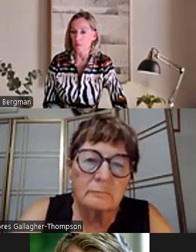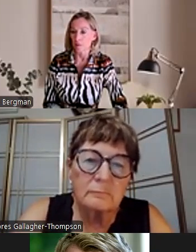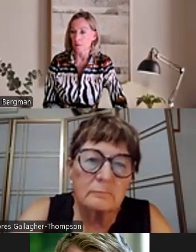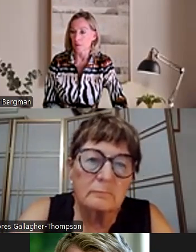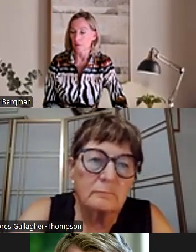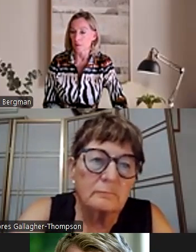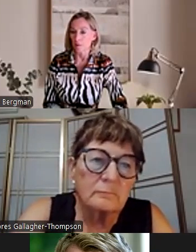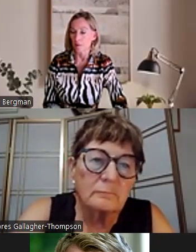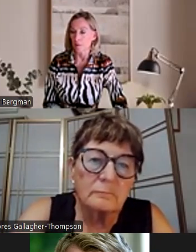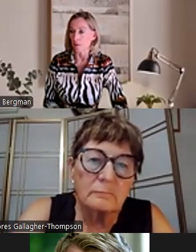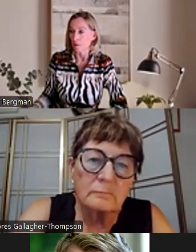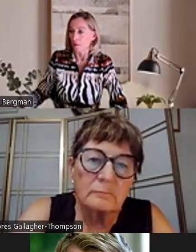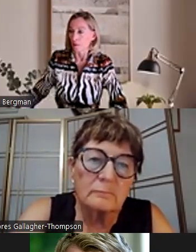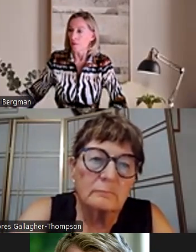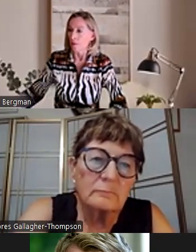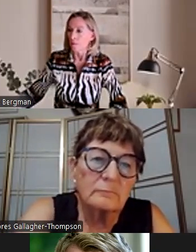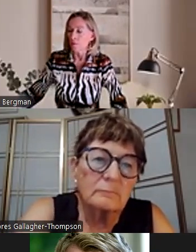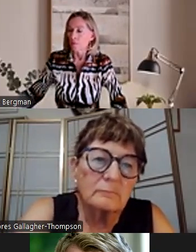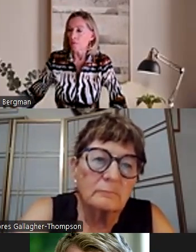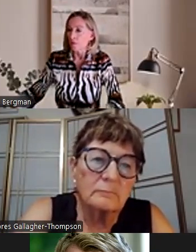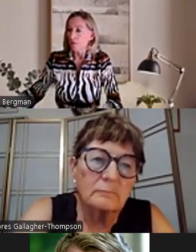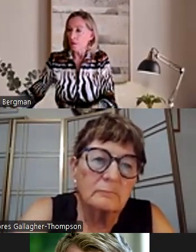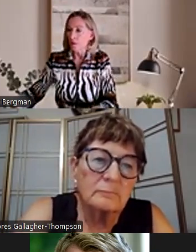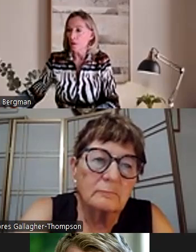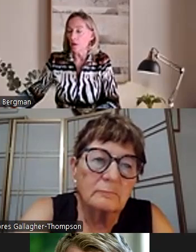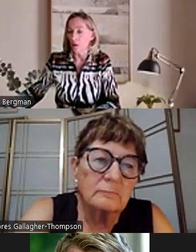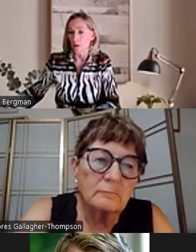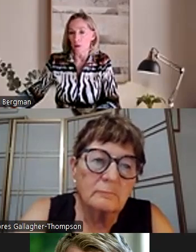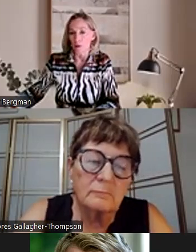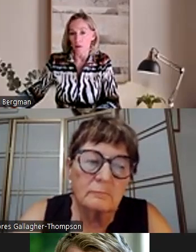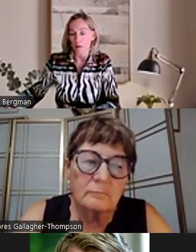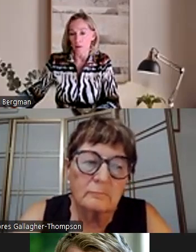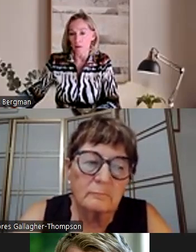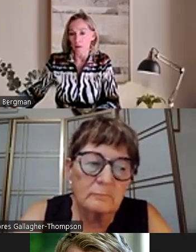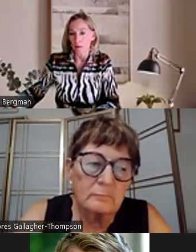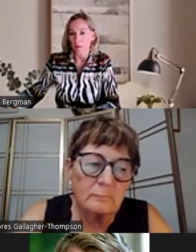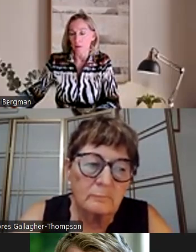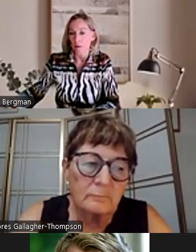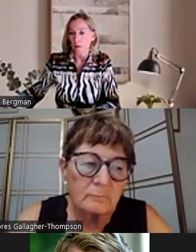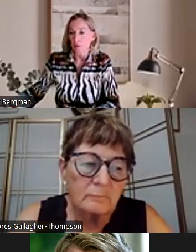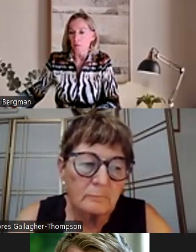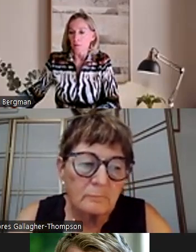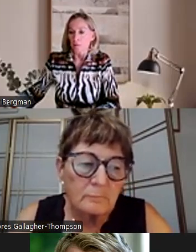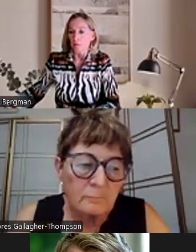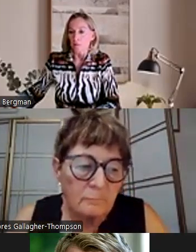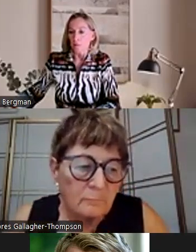wandering and emergency preparedness. So what topics should we discuss next year at these meetings?